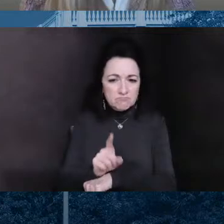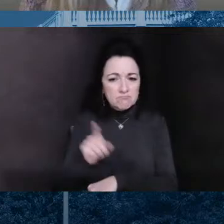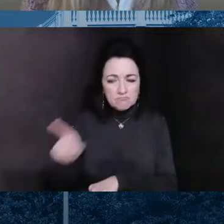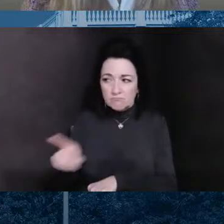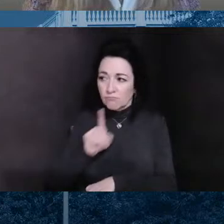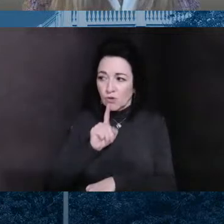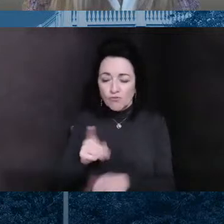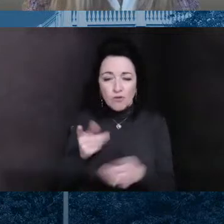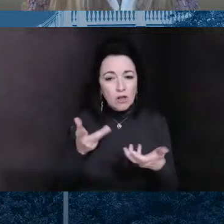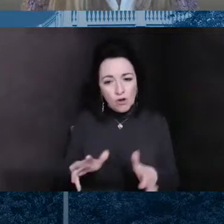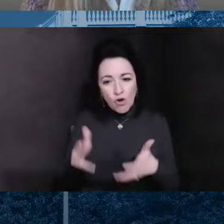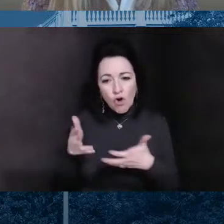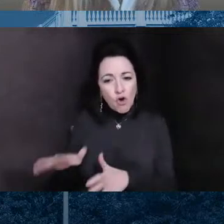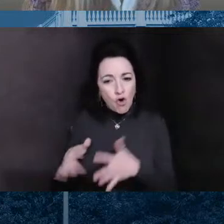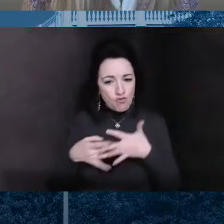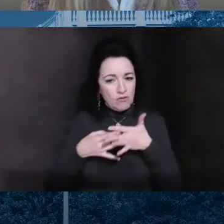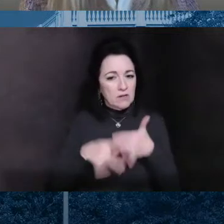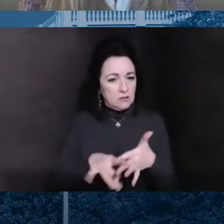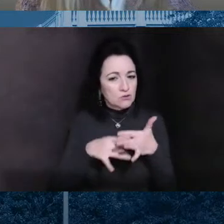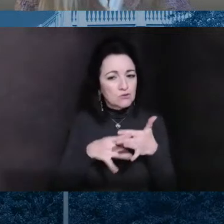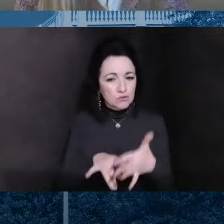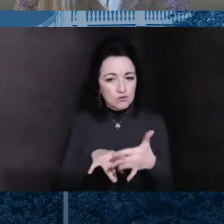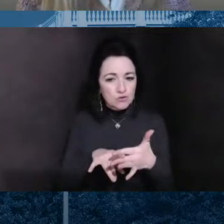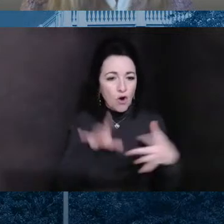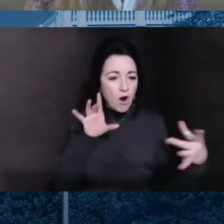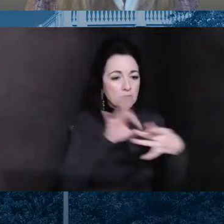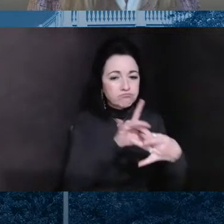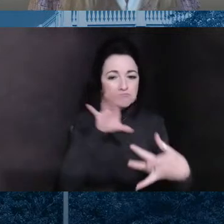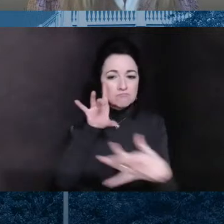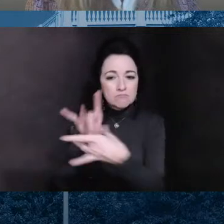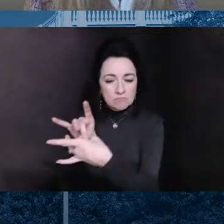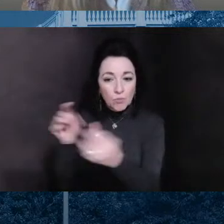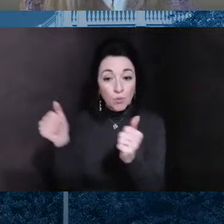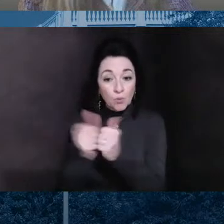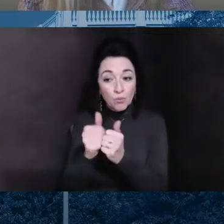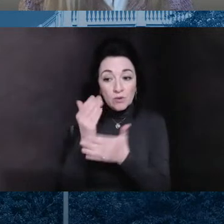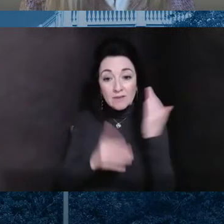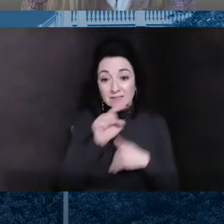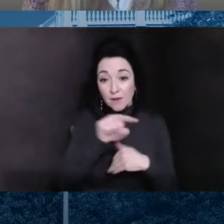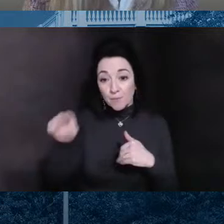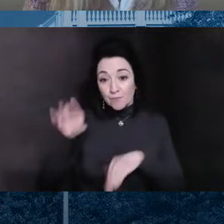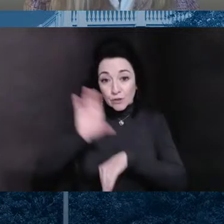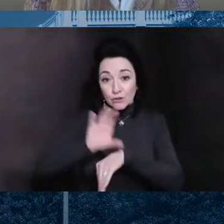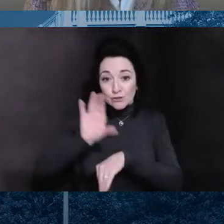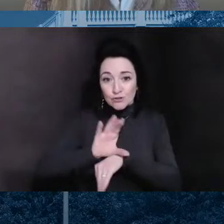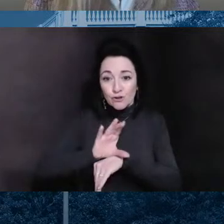started connecting with some churches to